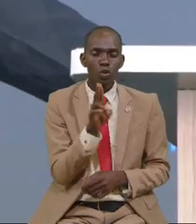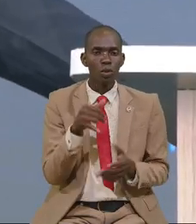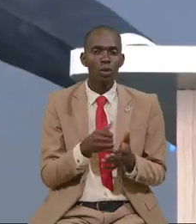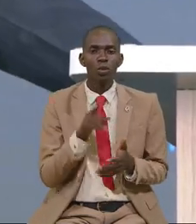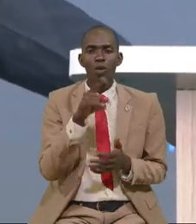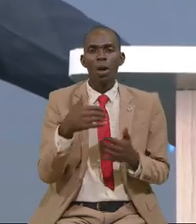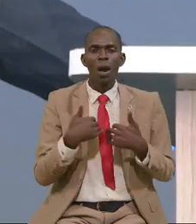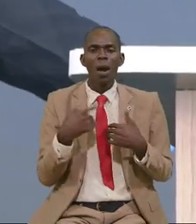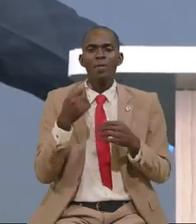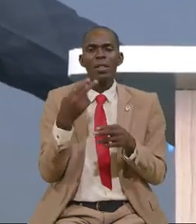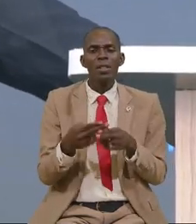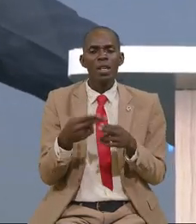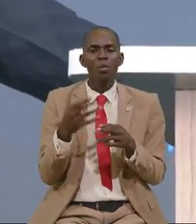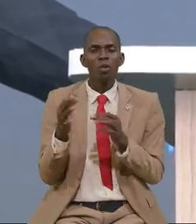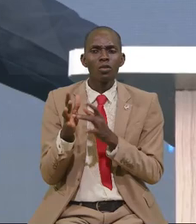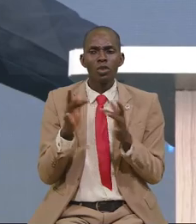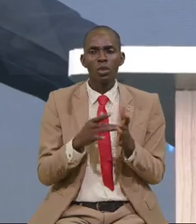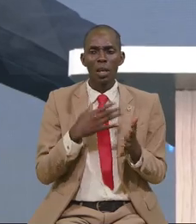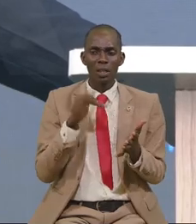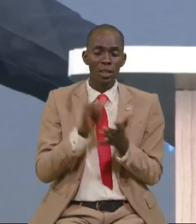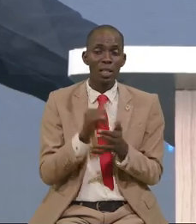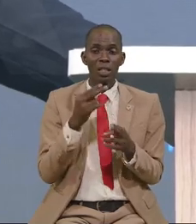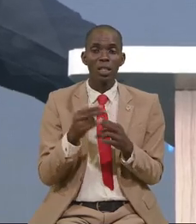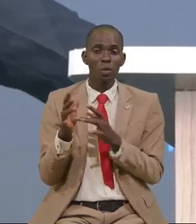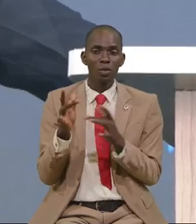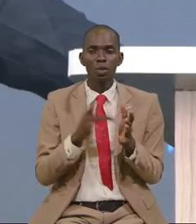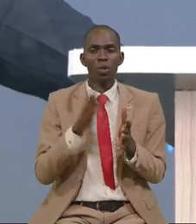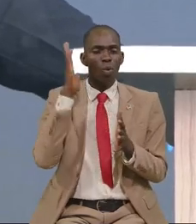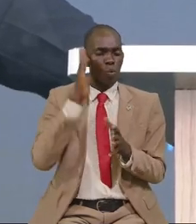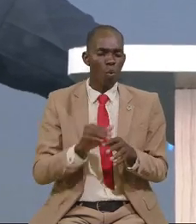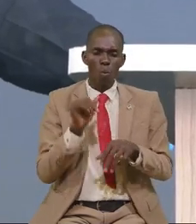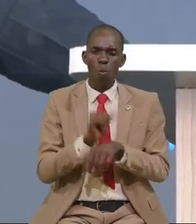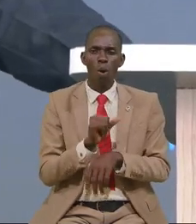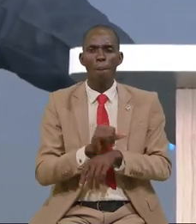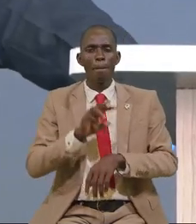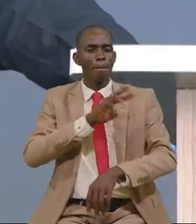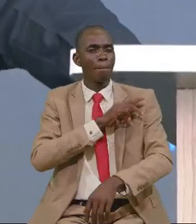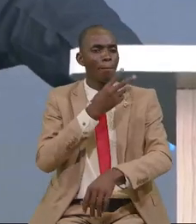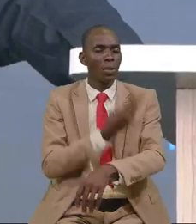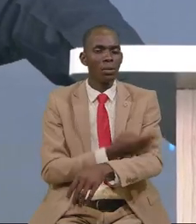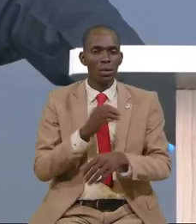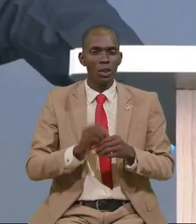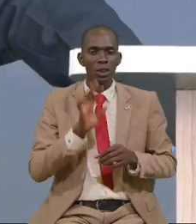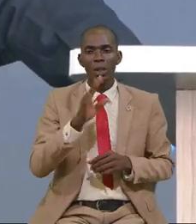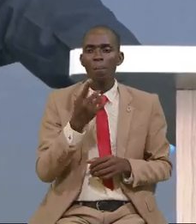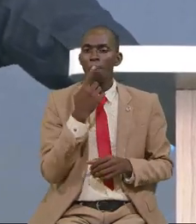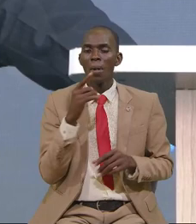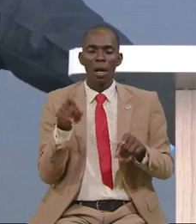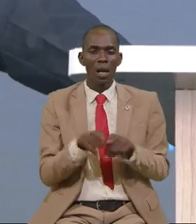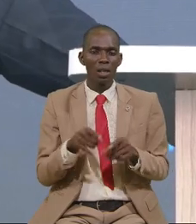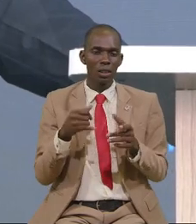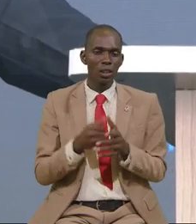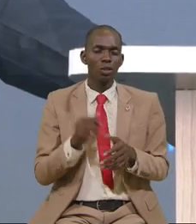of Jesus. And that name of Jesus will work mighty in your mouth as it works in my mouth